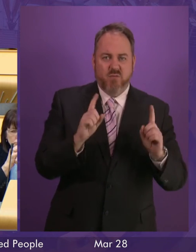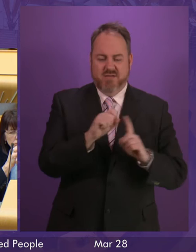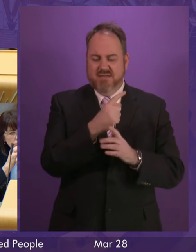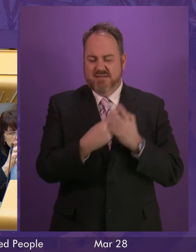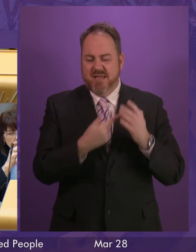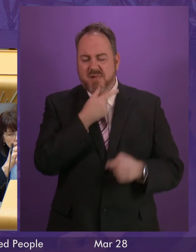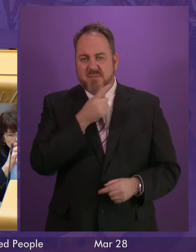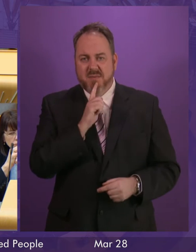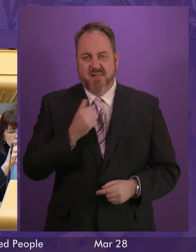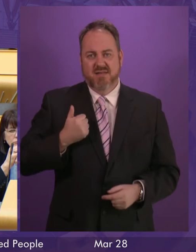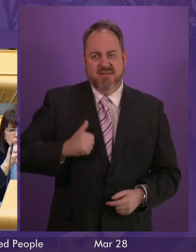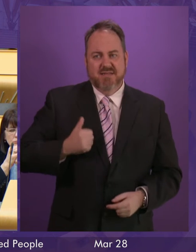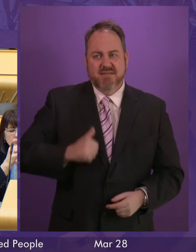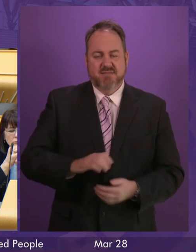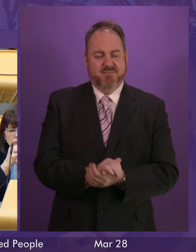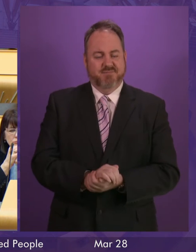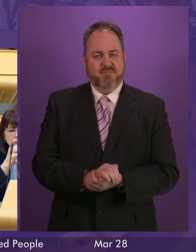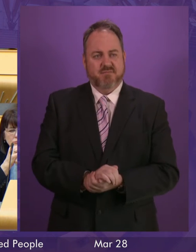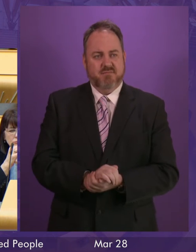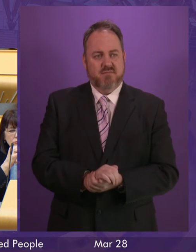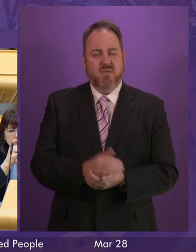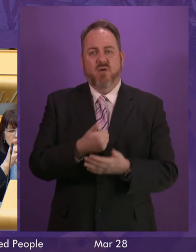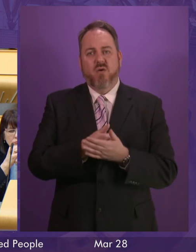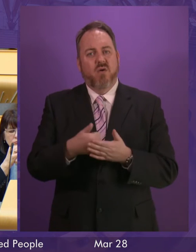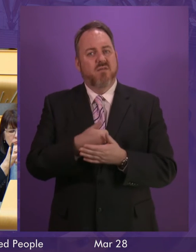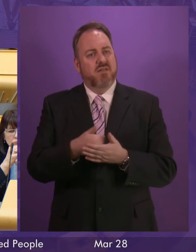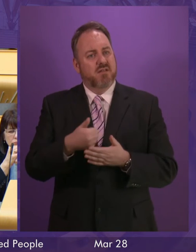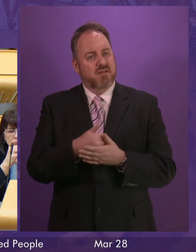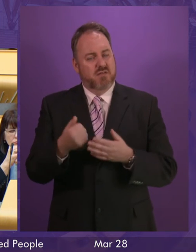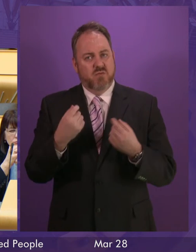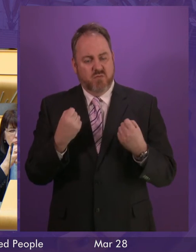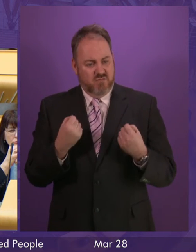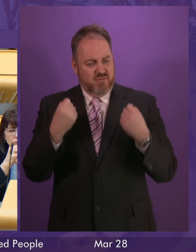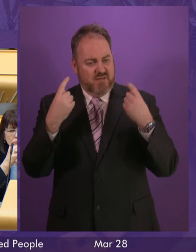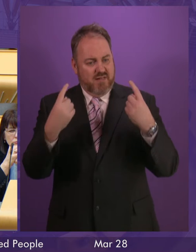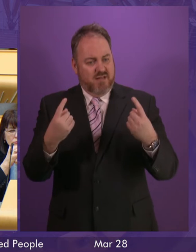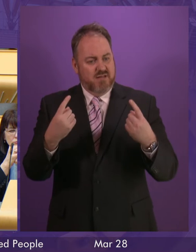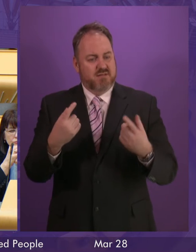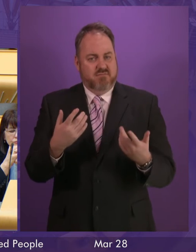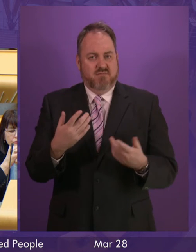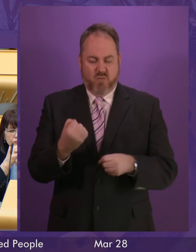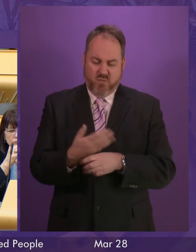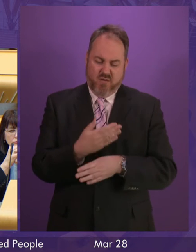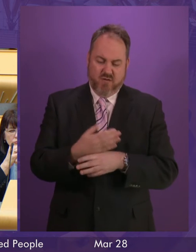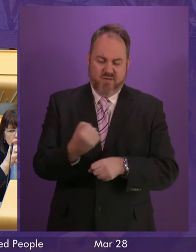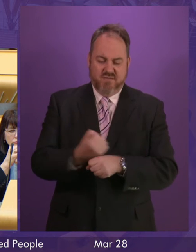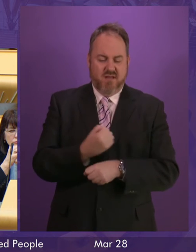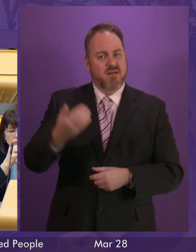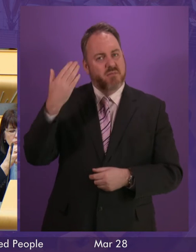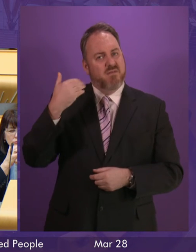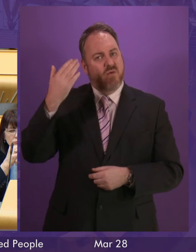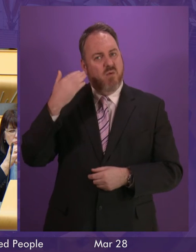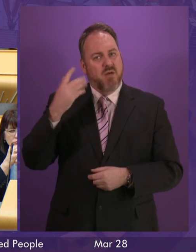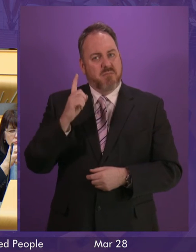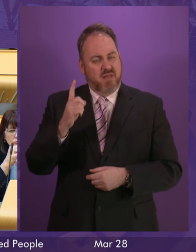ambition, and a quote in many ways is simply a round-up of the pre-existing activities. But I know the minister is already very clear on that,